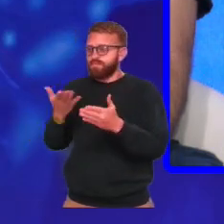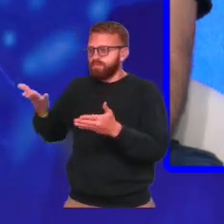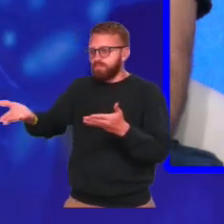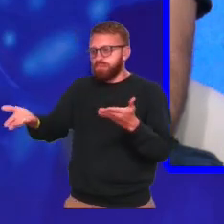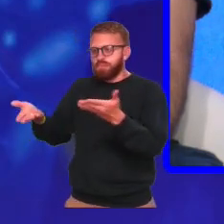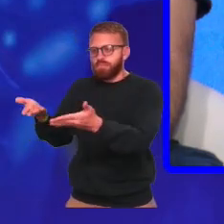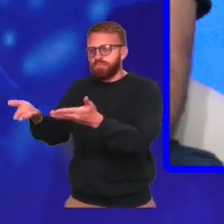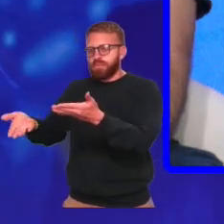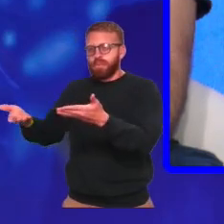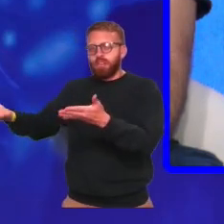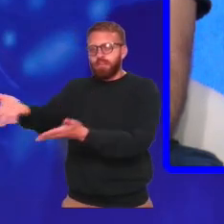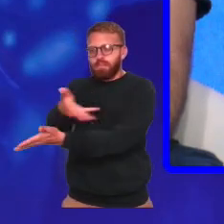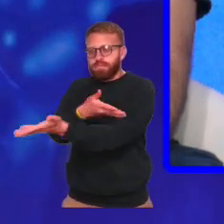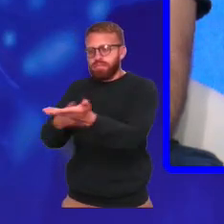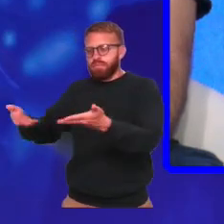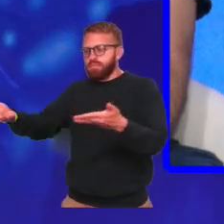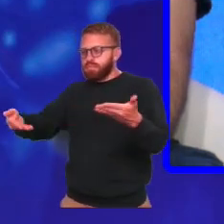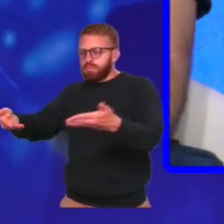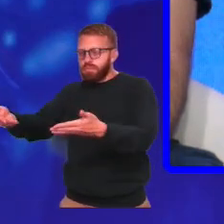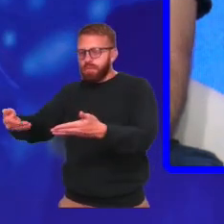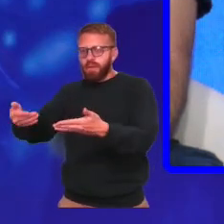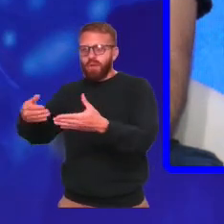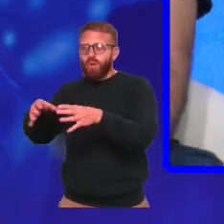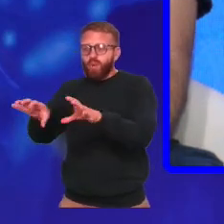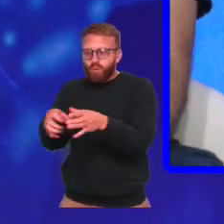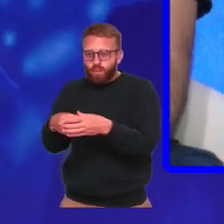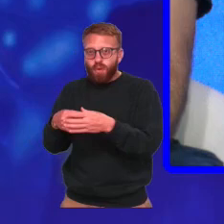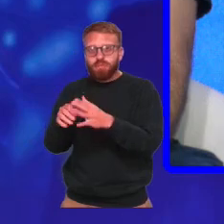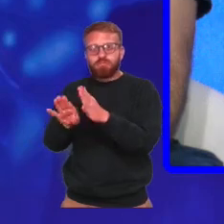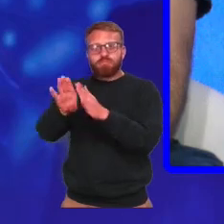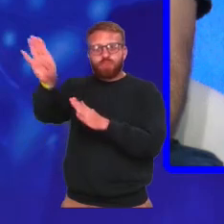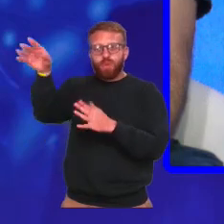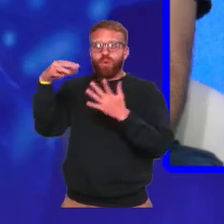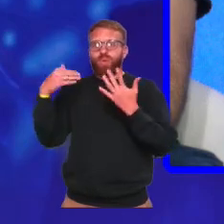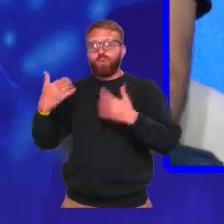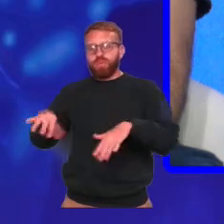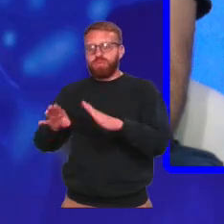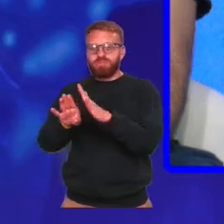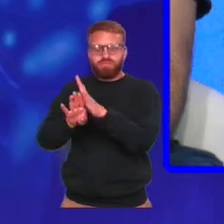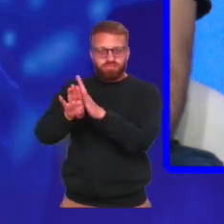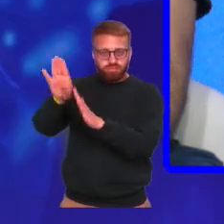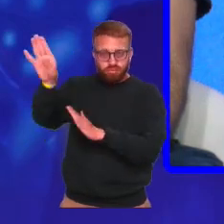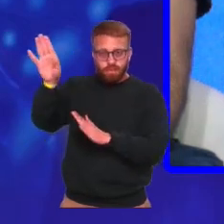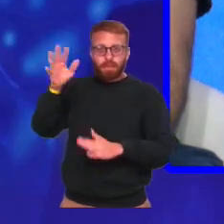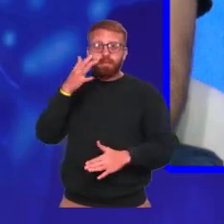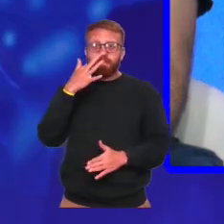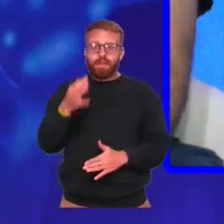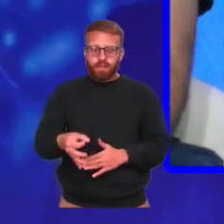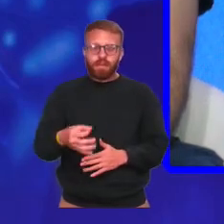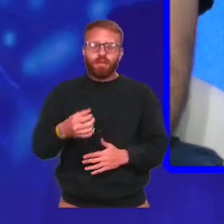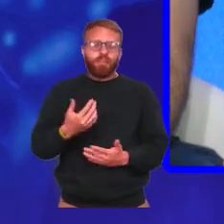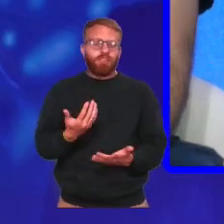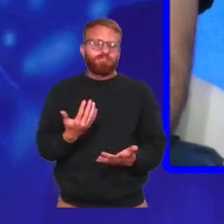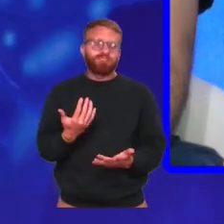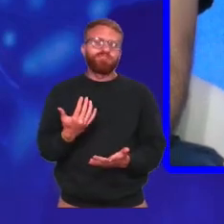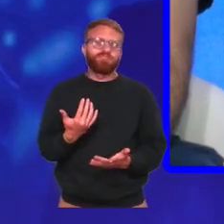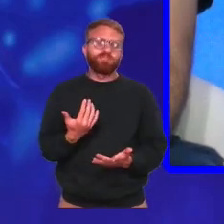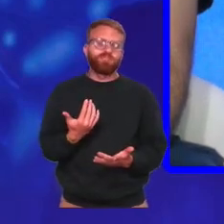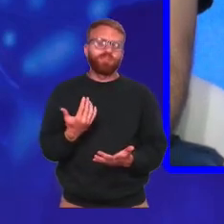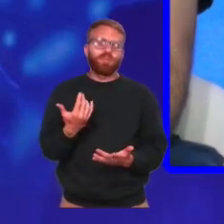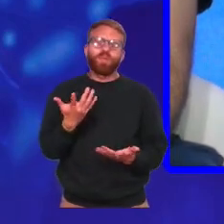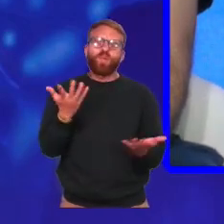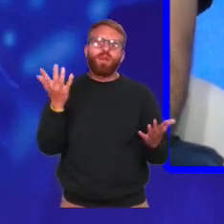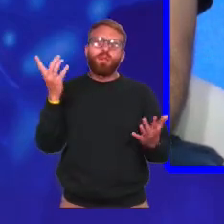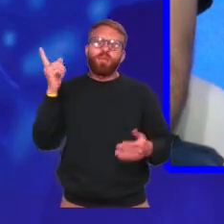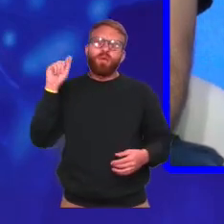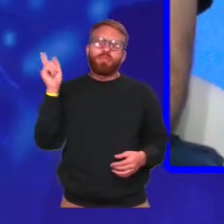so great and so enriching, right? Because we come from so many different backgrounds, and that's what